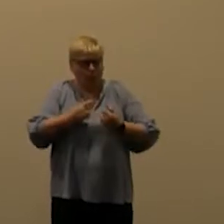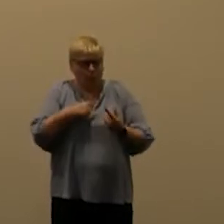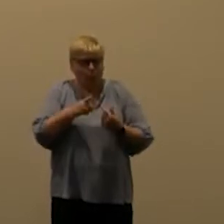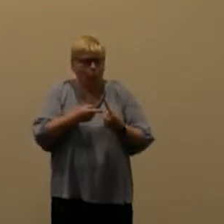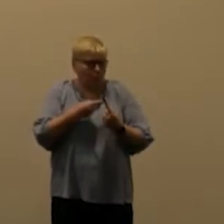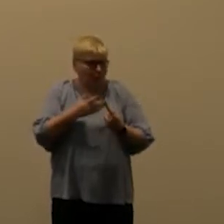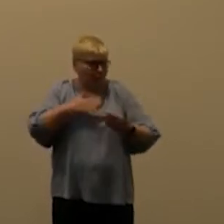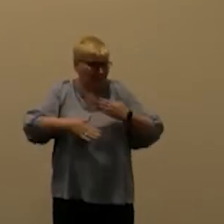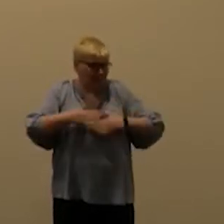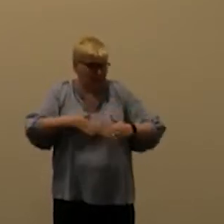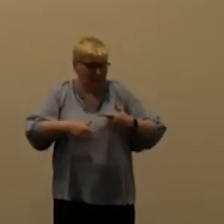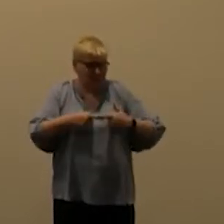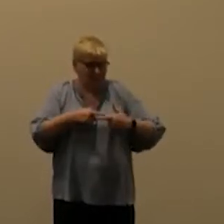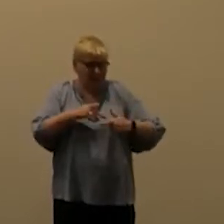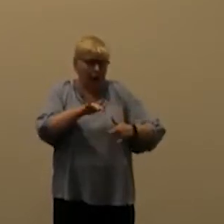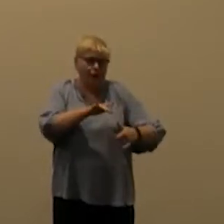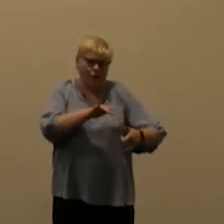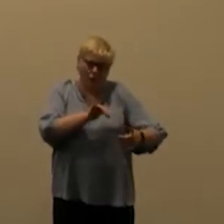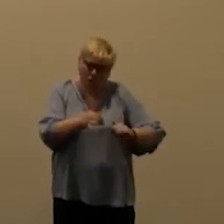patient, some of the time,